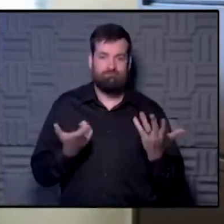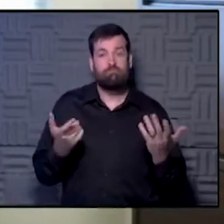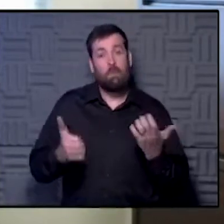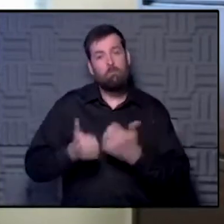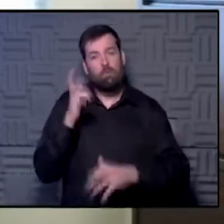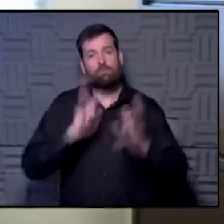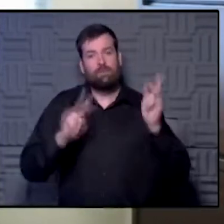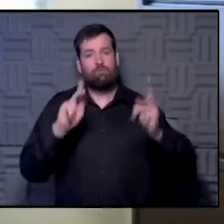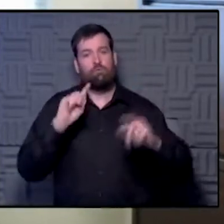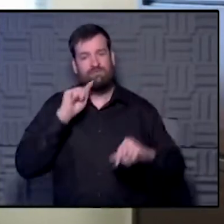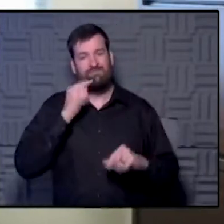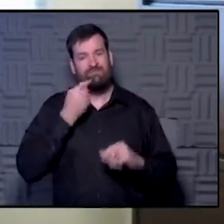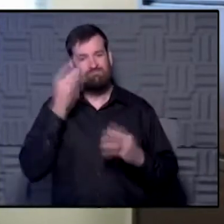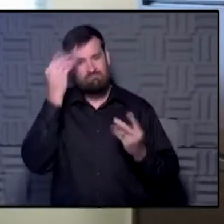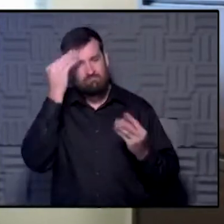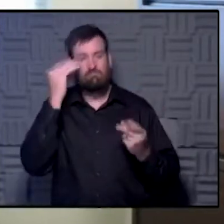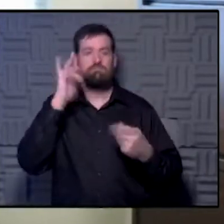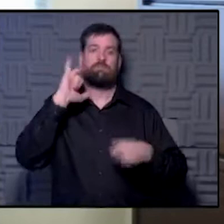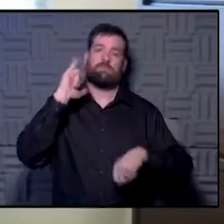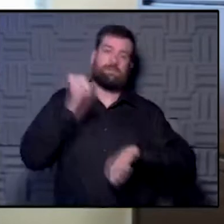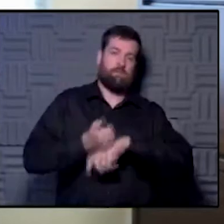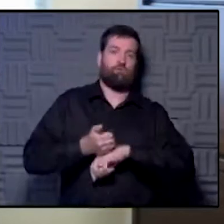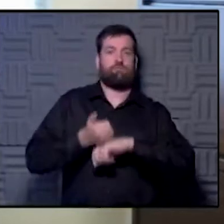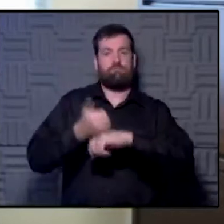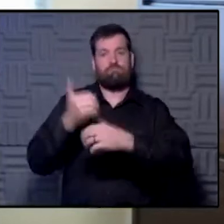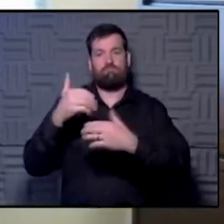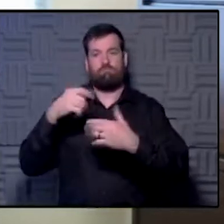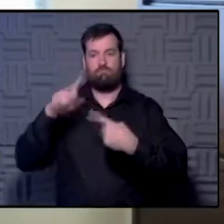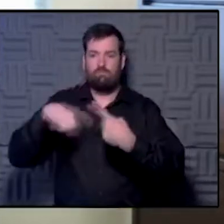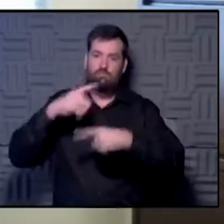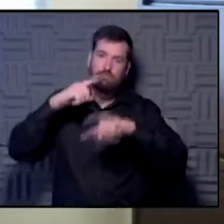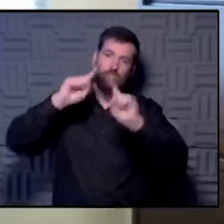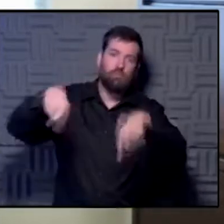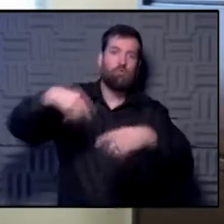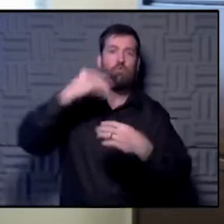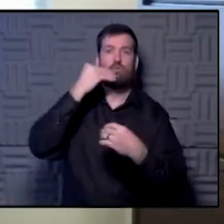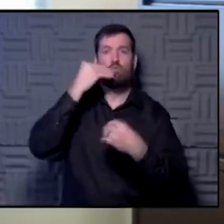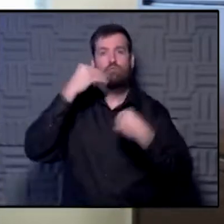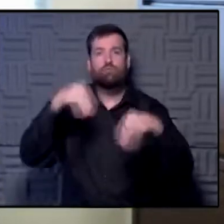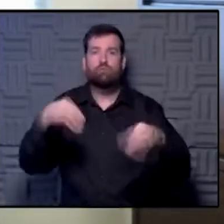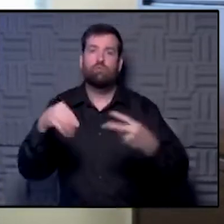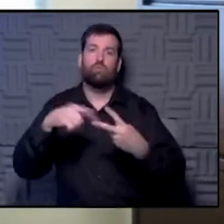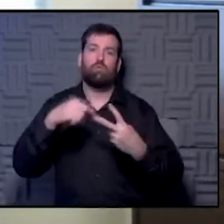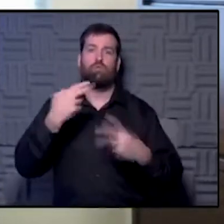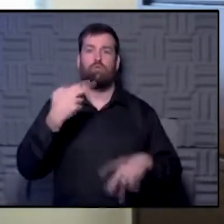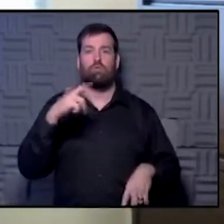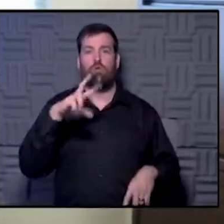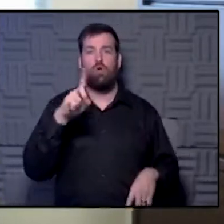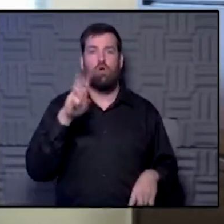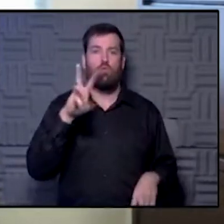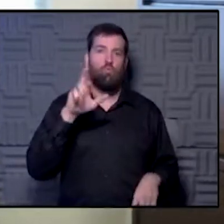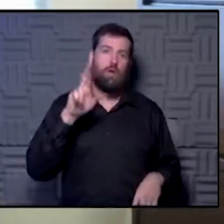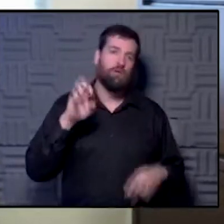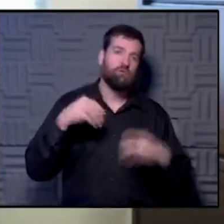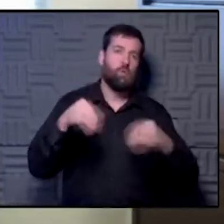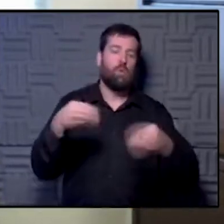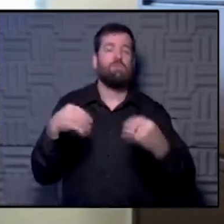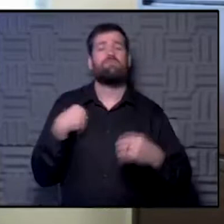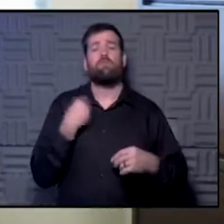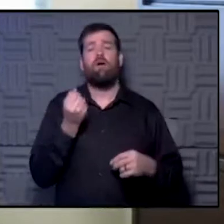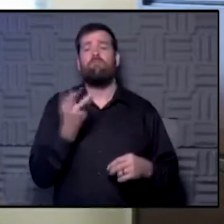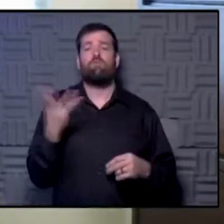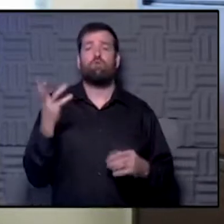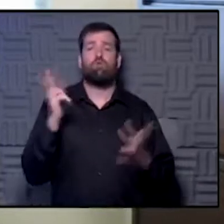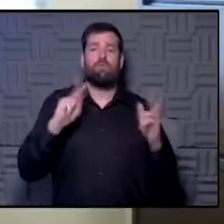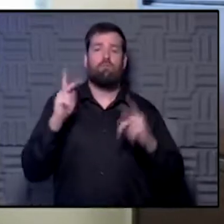and wearing masks in establishments when they go to the grocery store, the hardware store. So, you know, there's a few